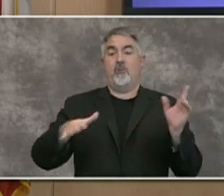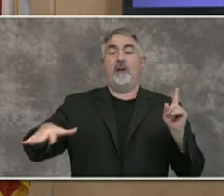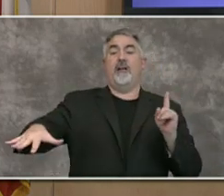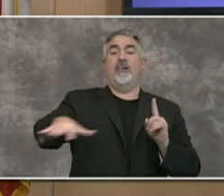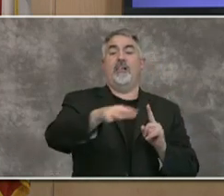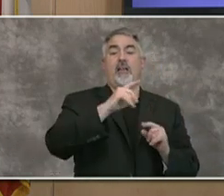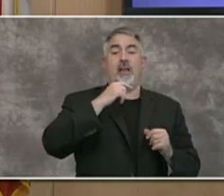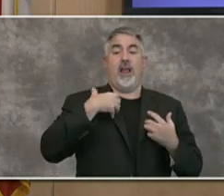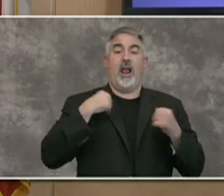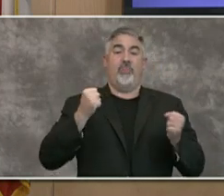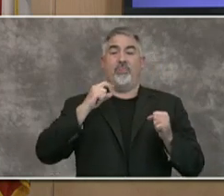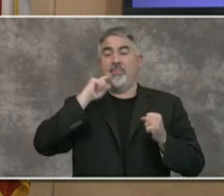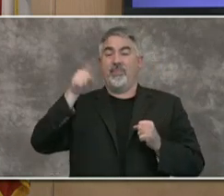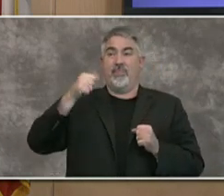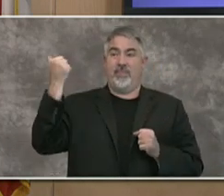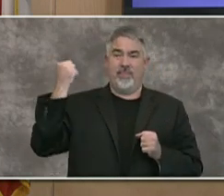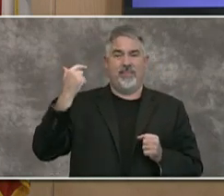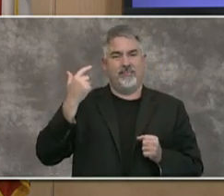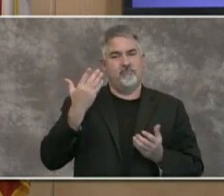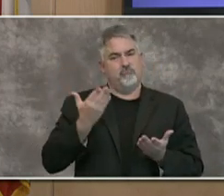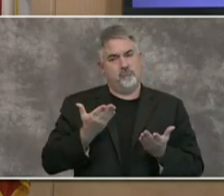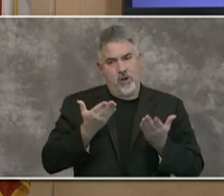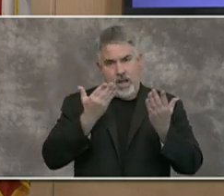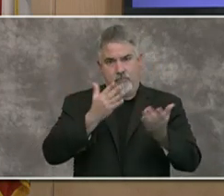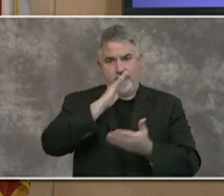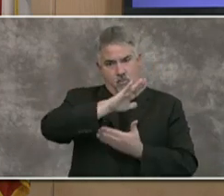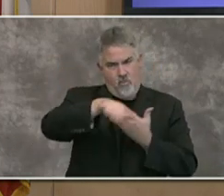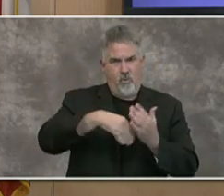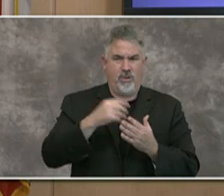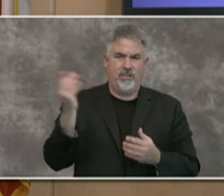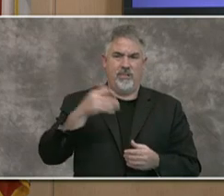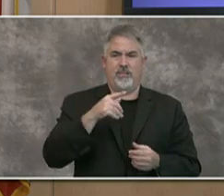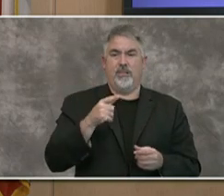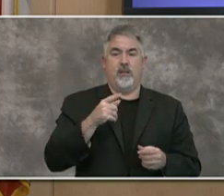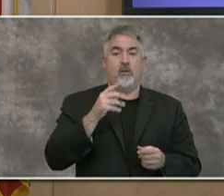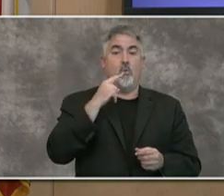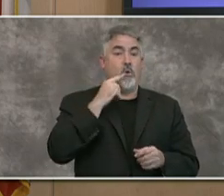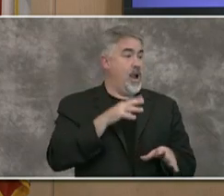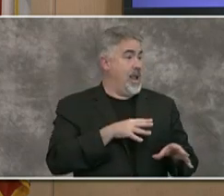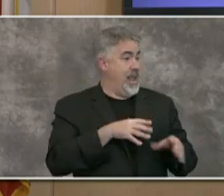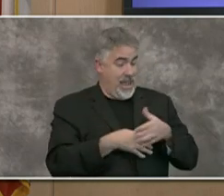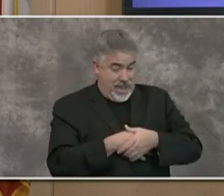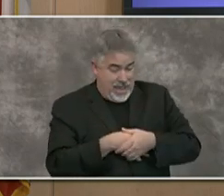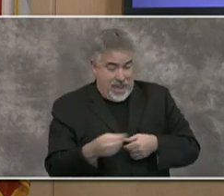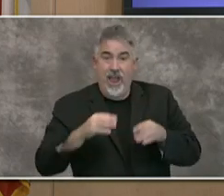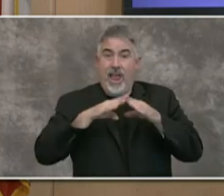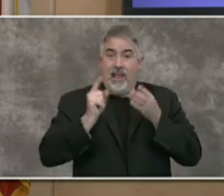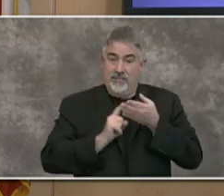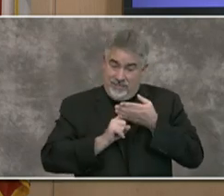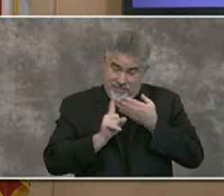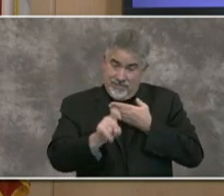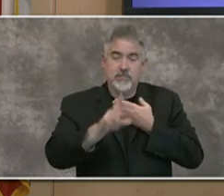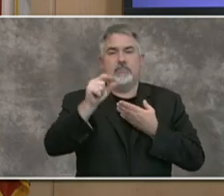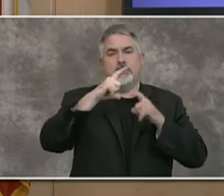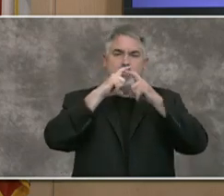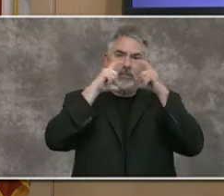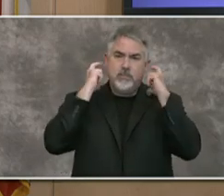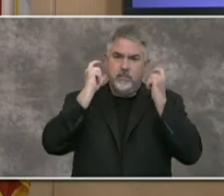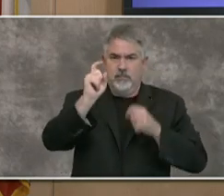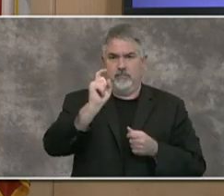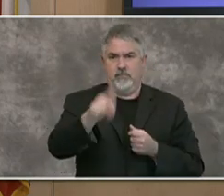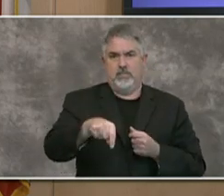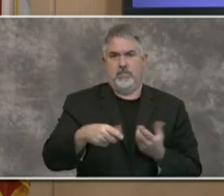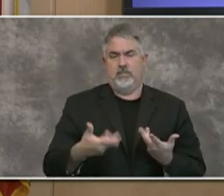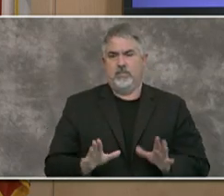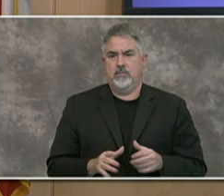face covering recommendation for all individuals when they leave their homes. If an individual business chooses to say that you need to have